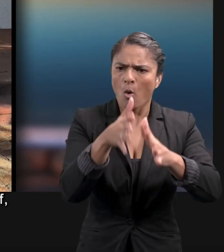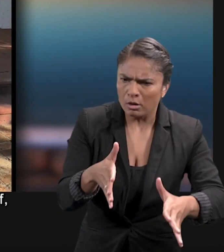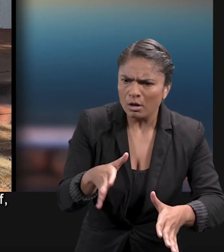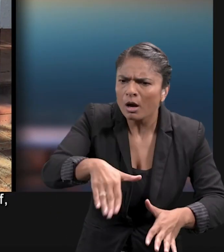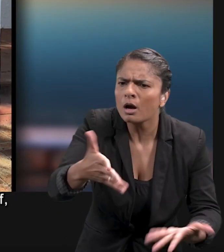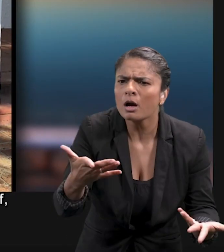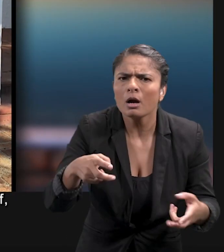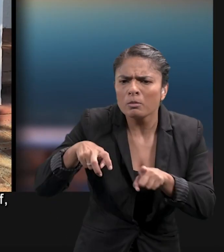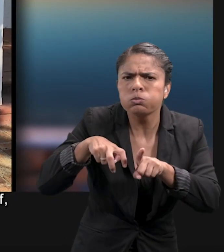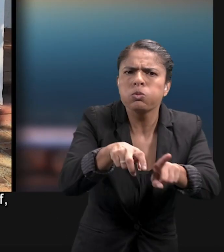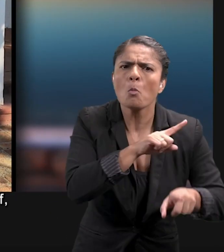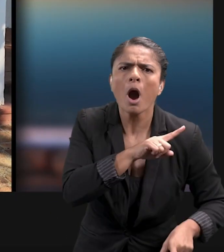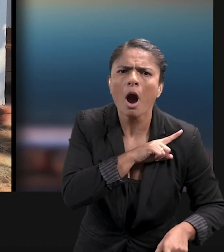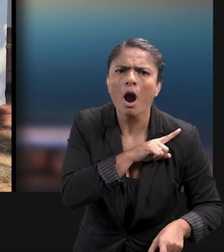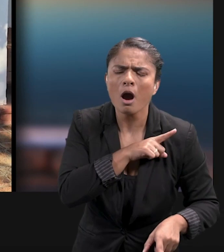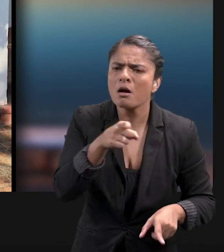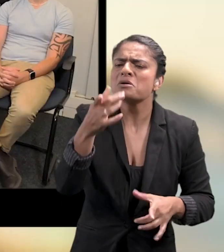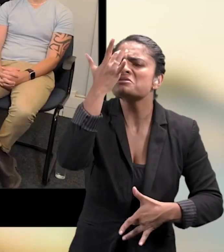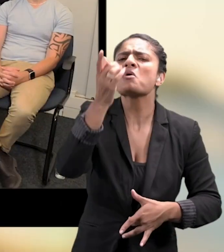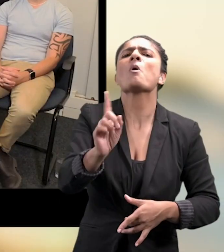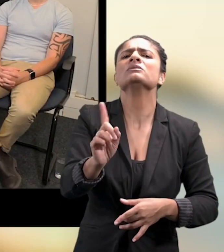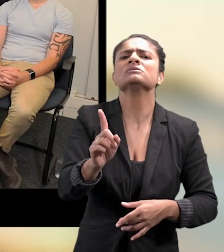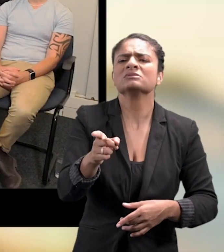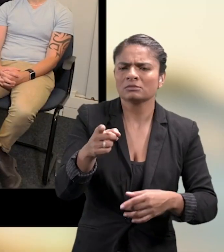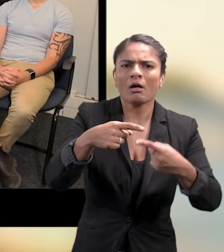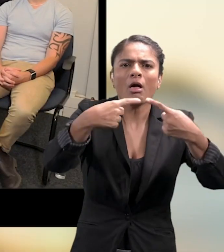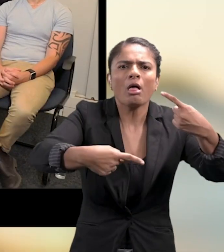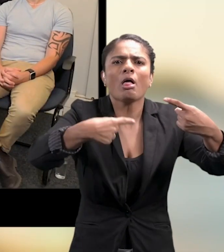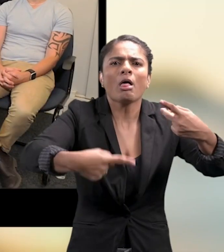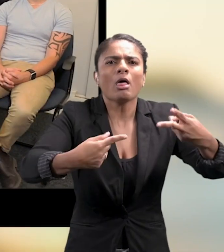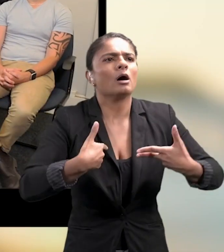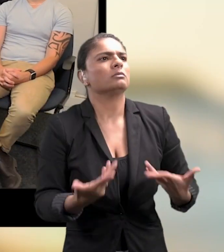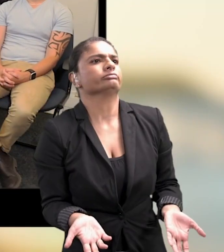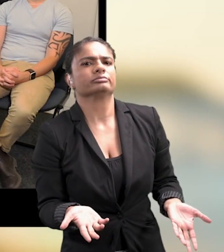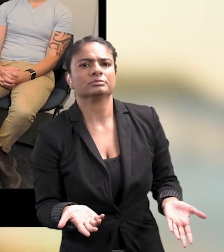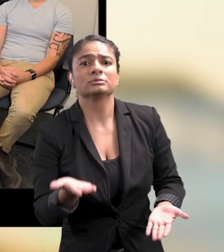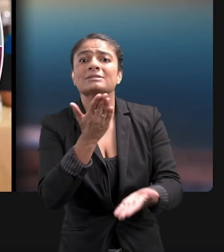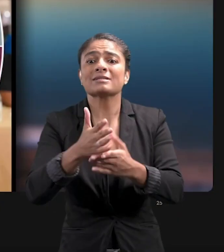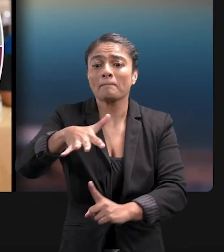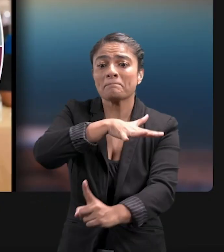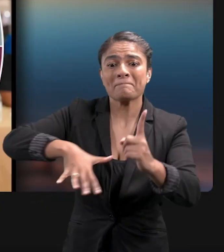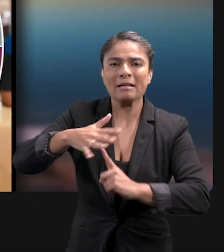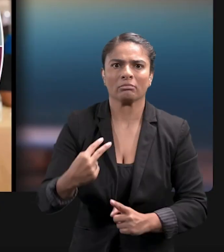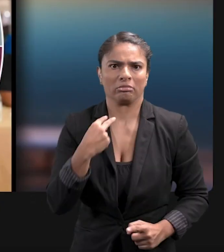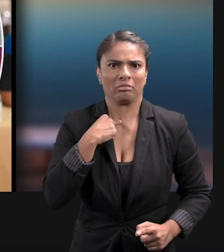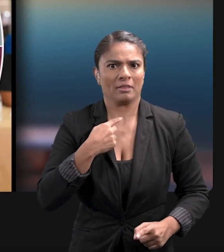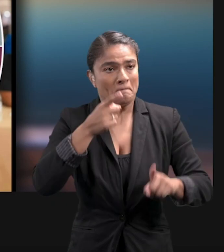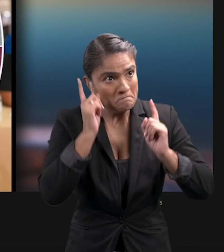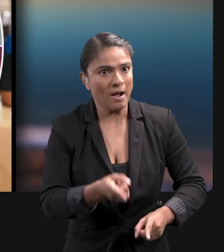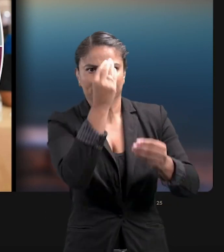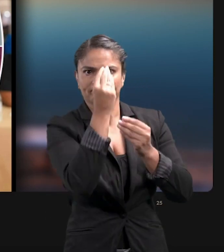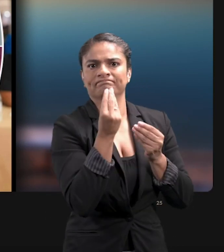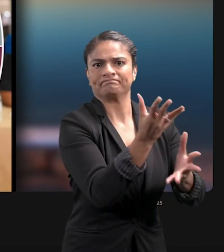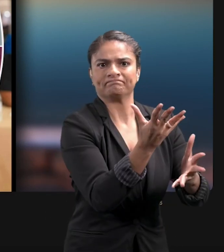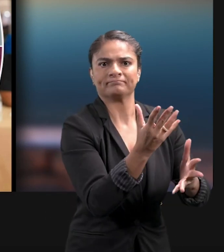whole conversation of why do you have a guide dog, what is your condition, all of those things. So sometimes in certain spaces, we don't have the